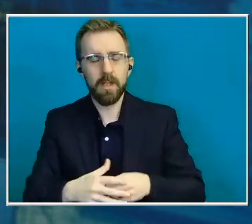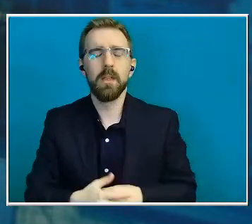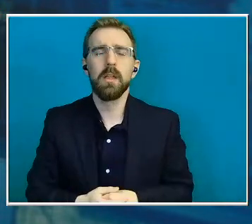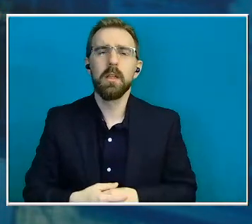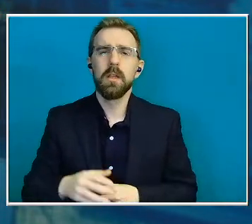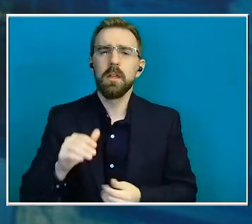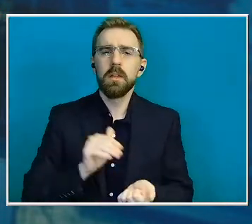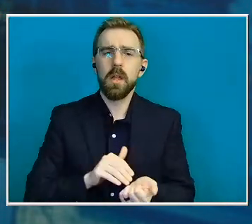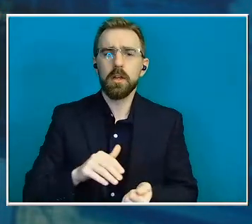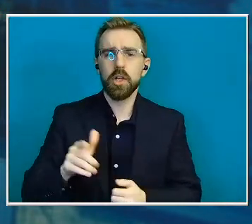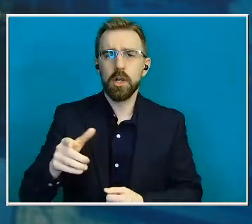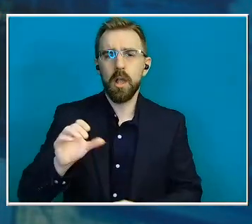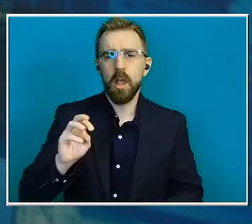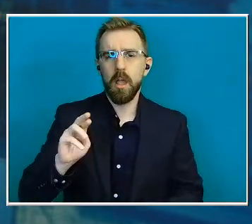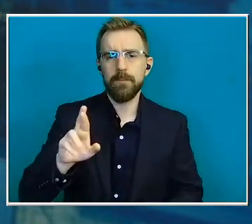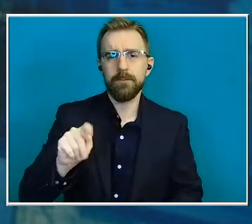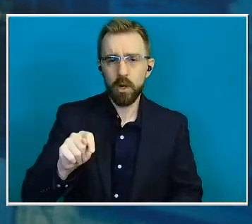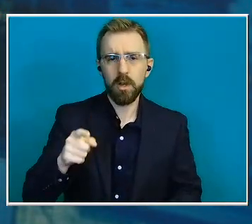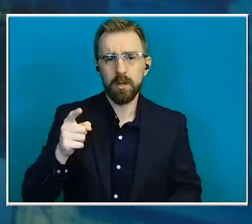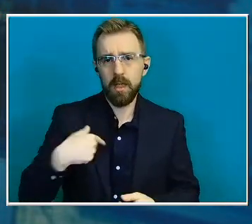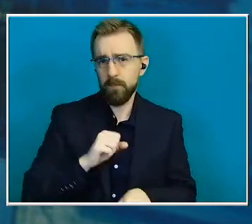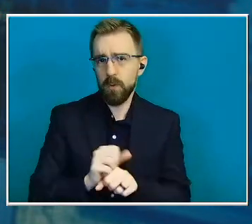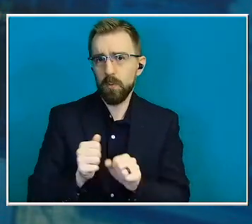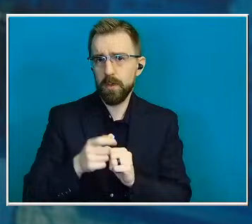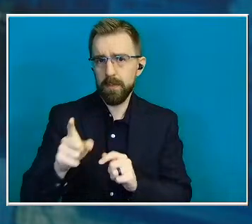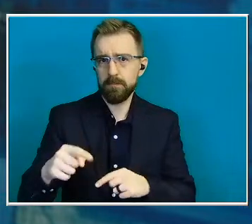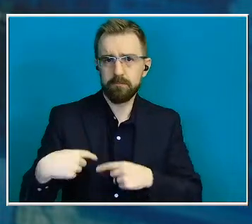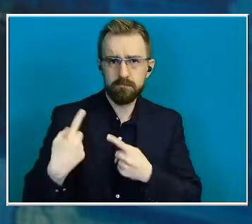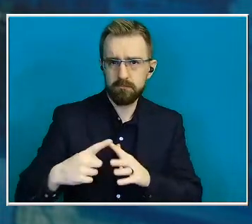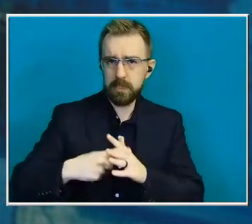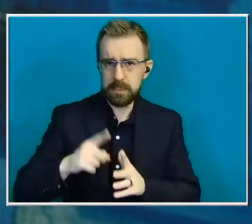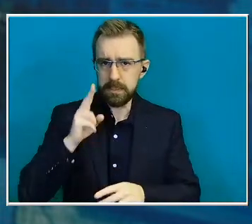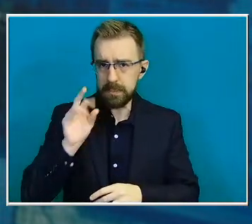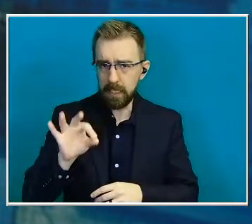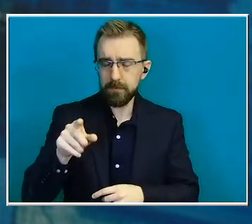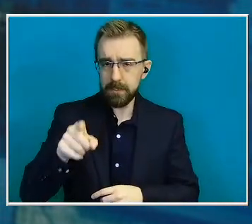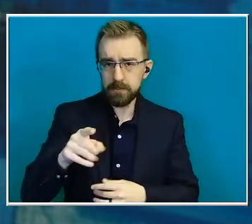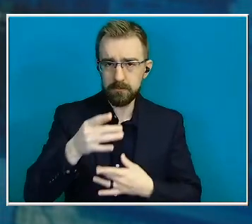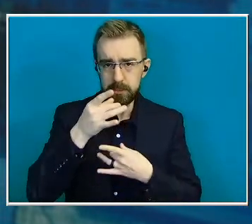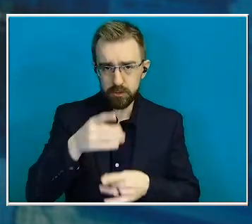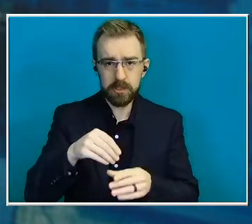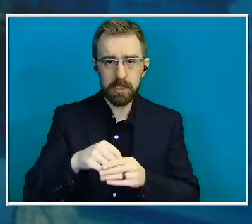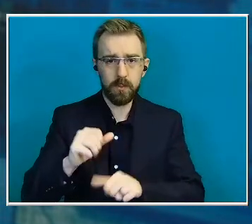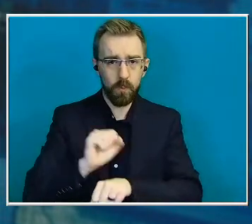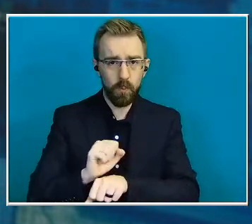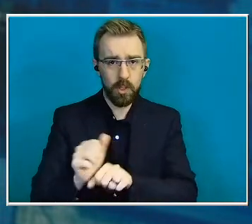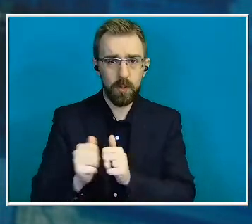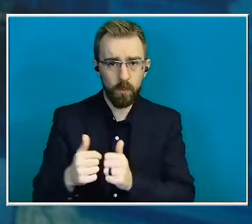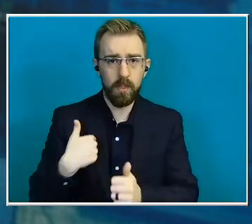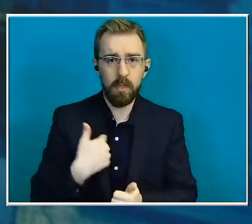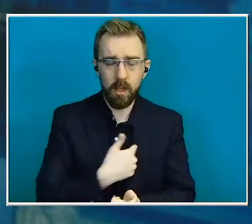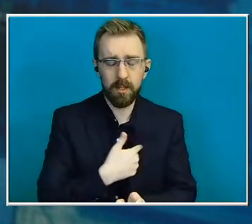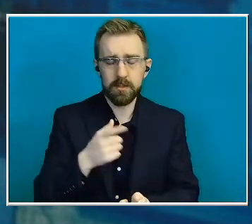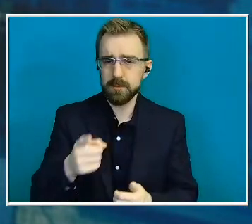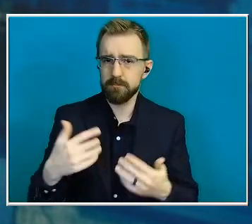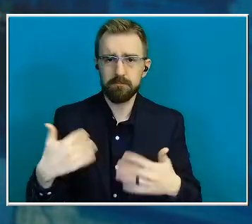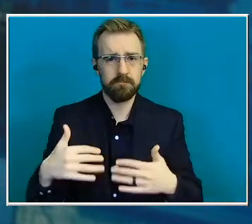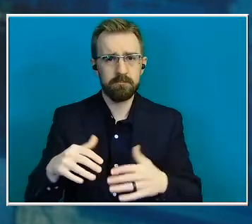worked with him at the very beginning to see if he would be interested in working with us, and he was all in for it,